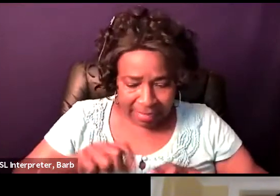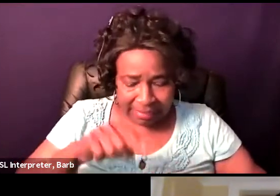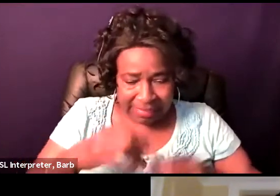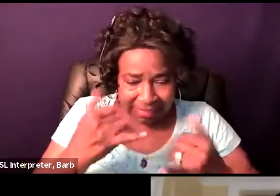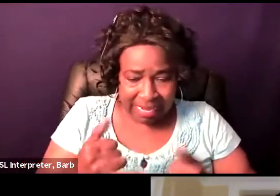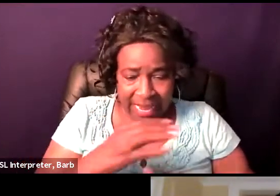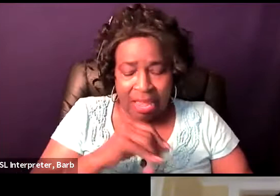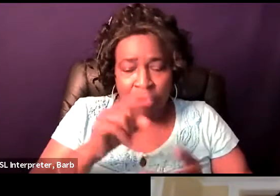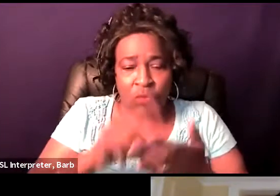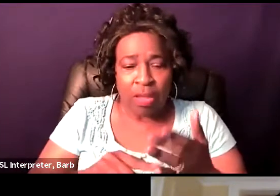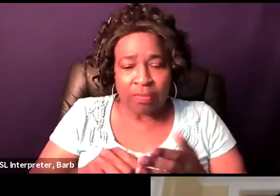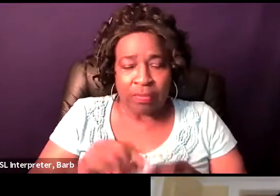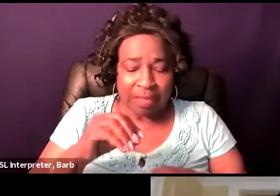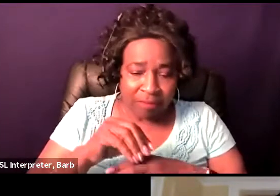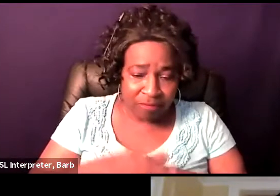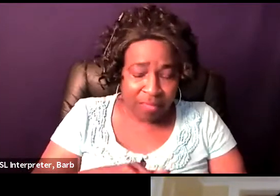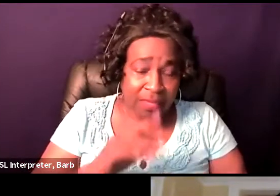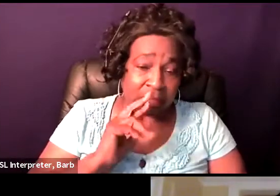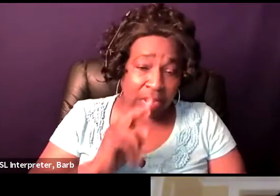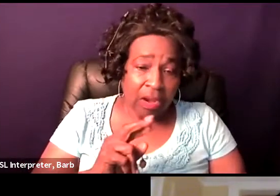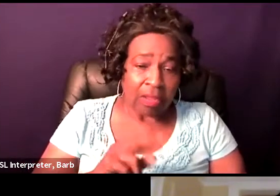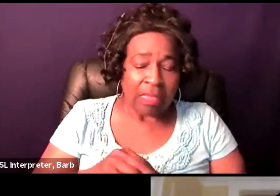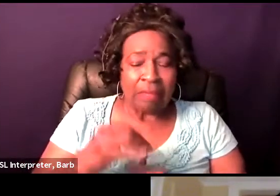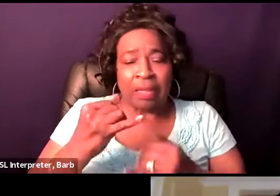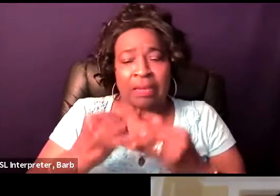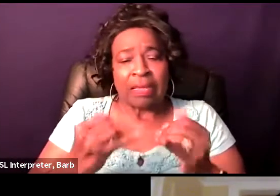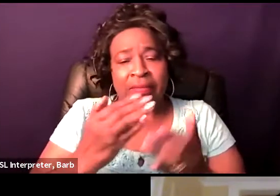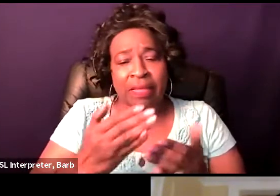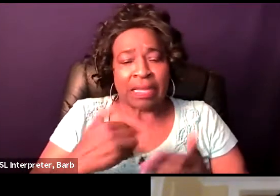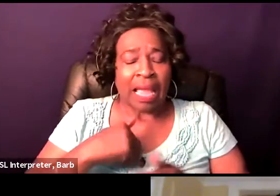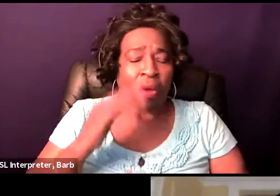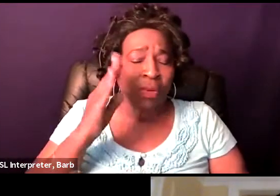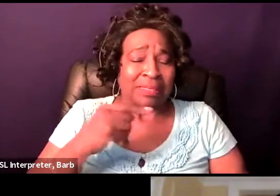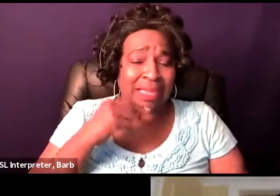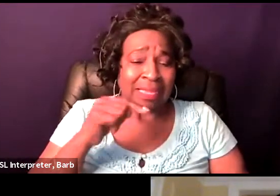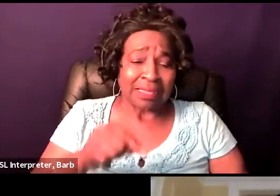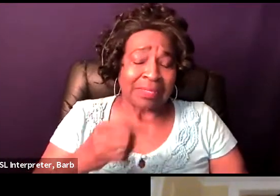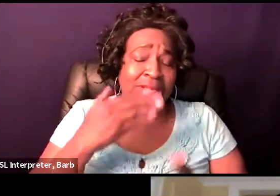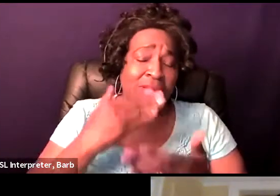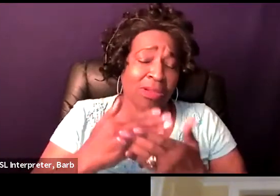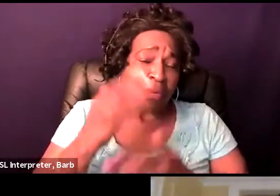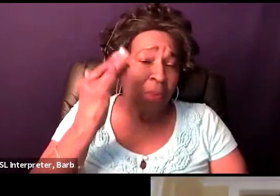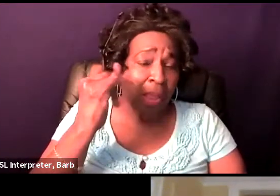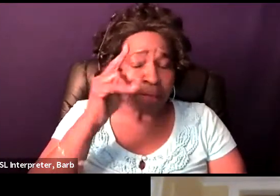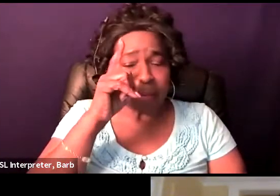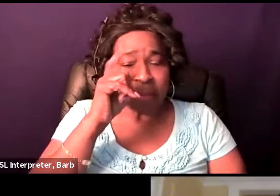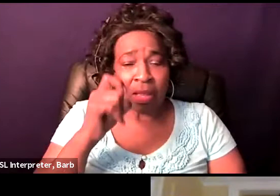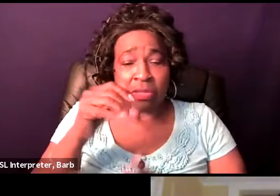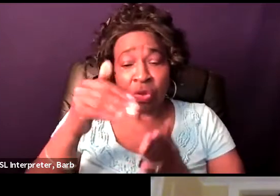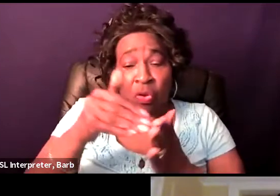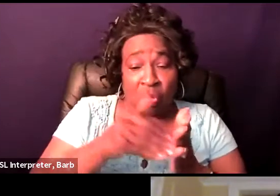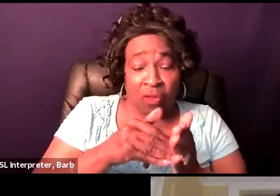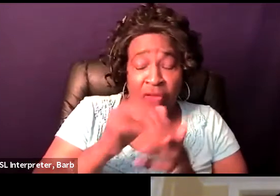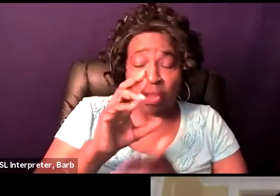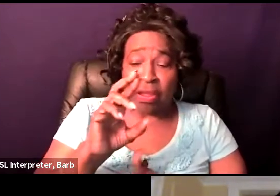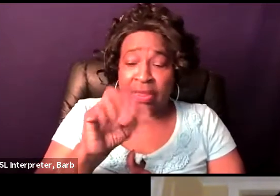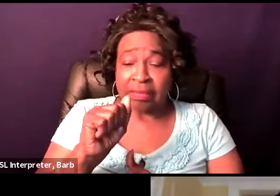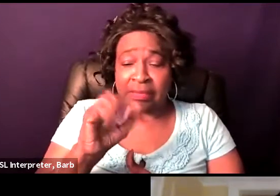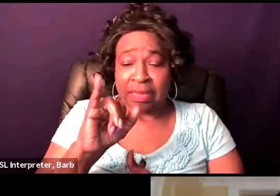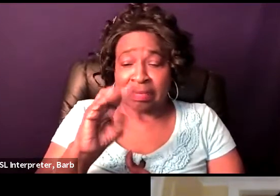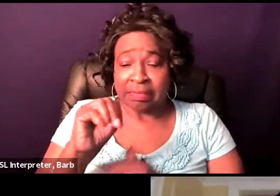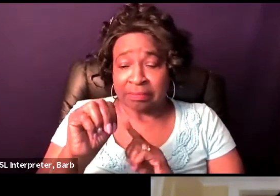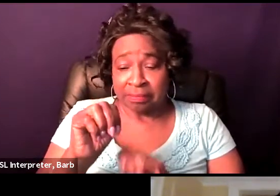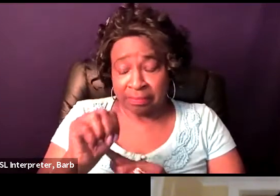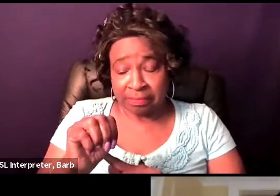I think the last thing I'll say is that for me, it's useful because so often racism is conflated